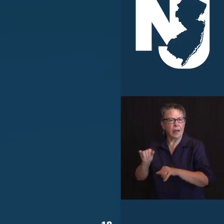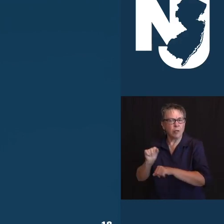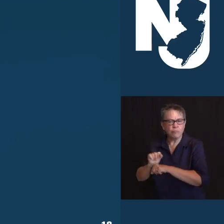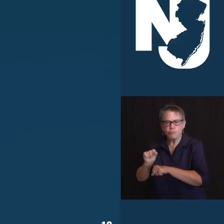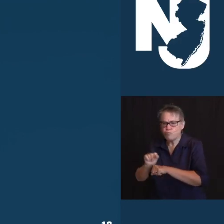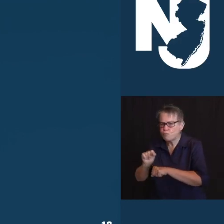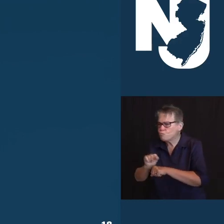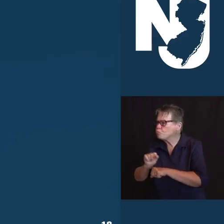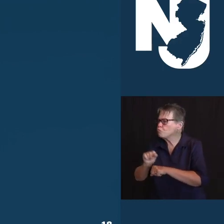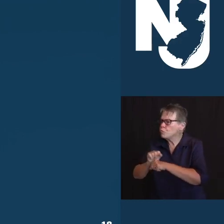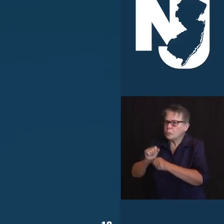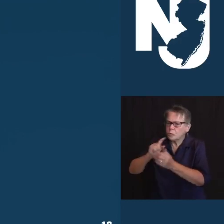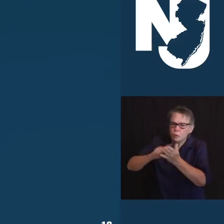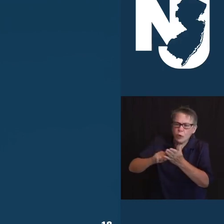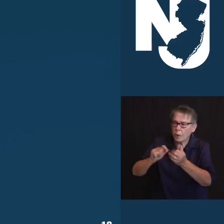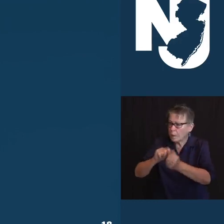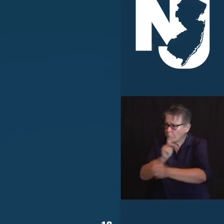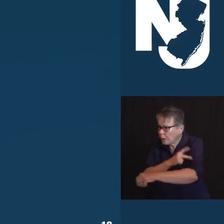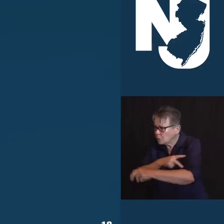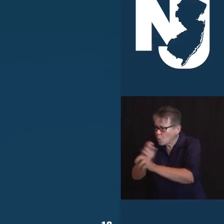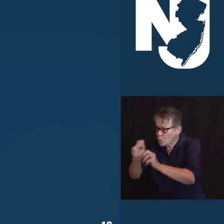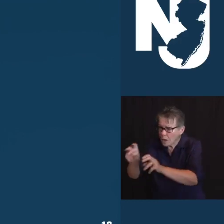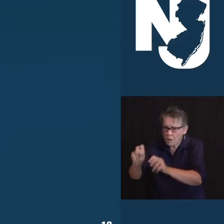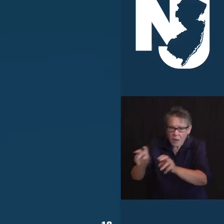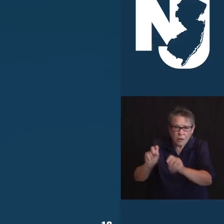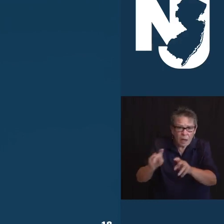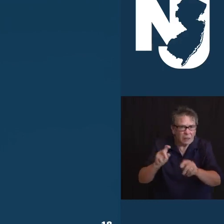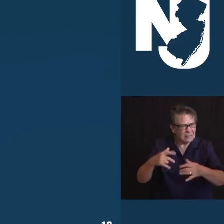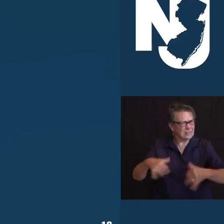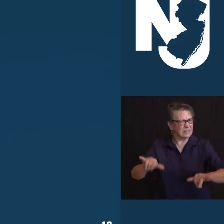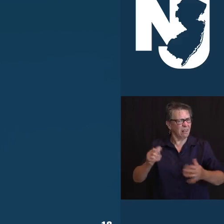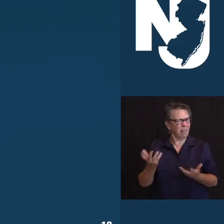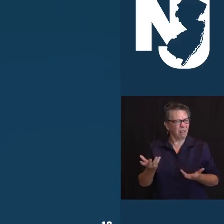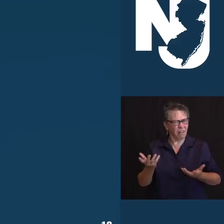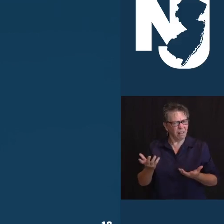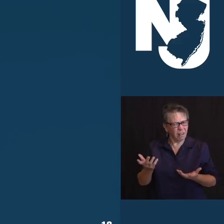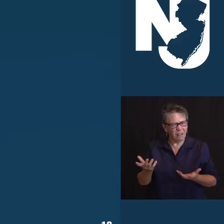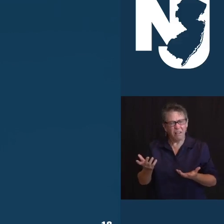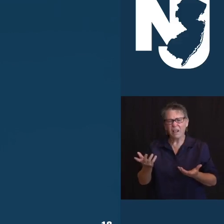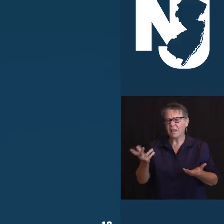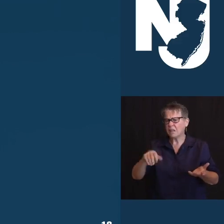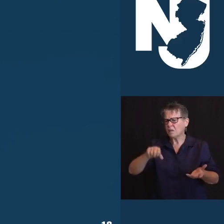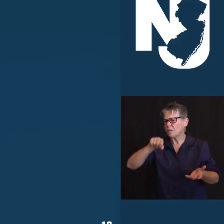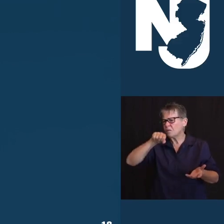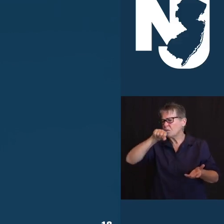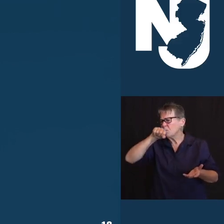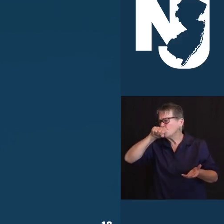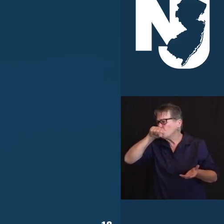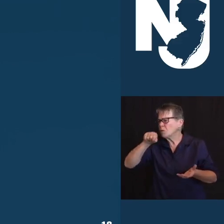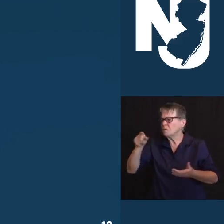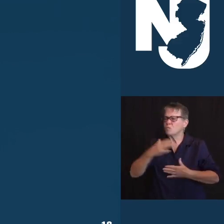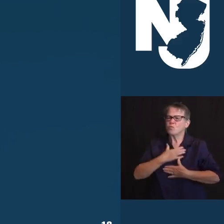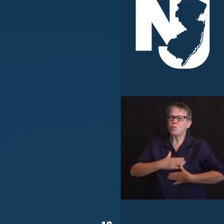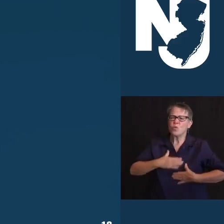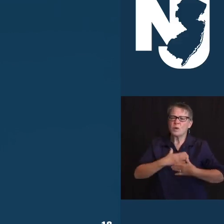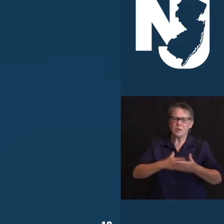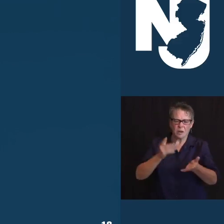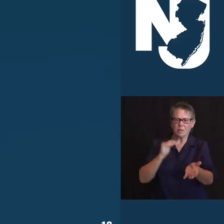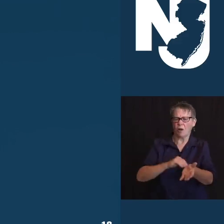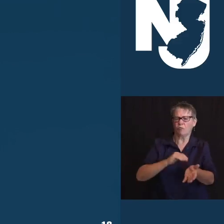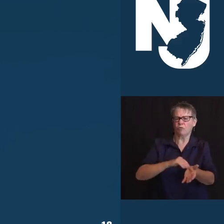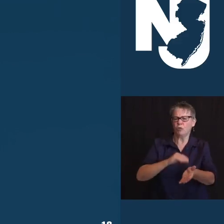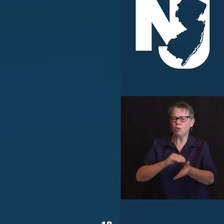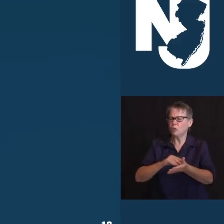his house to pay their respects. He loved being a doctor, but even more, he loved being a family man, and he never forgot